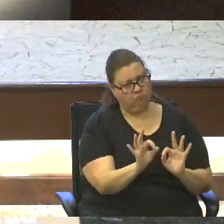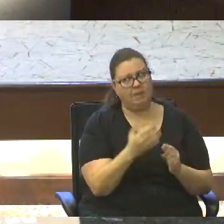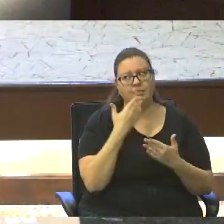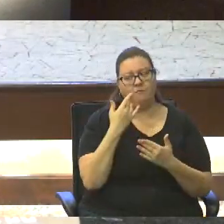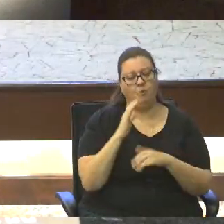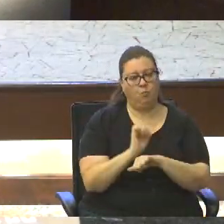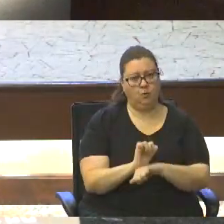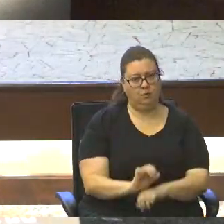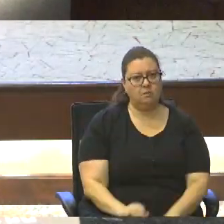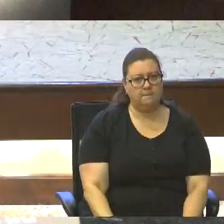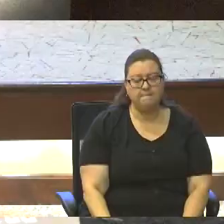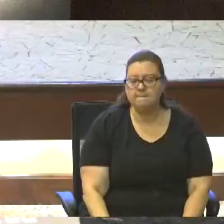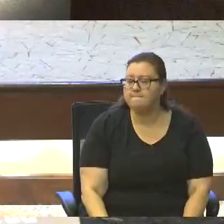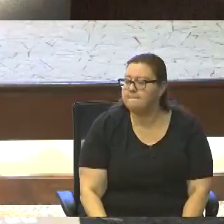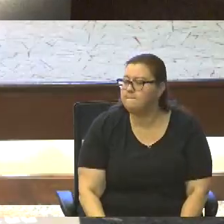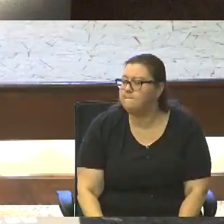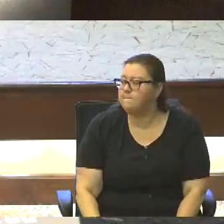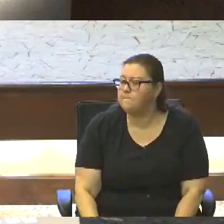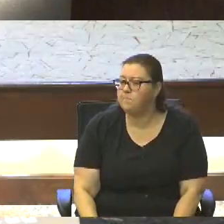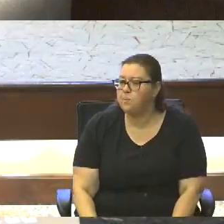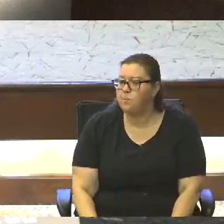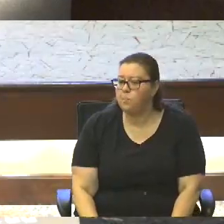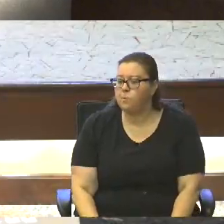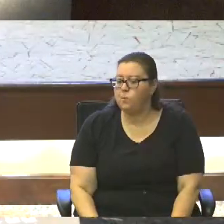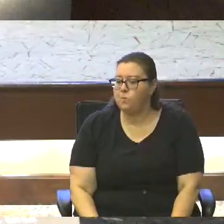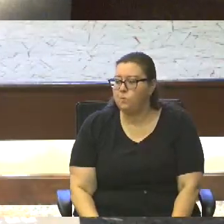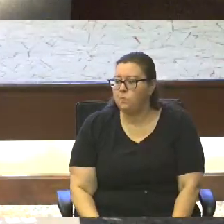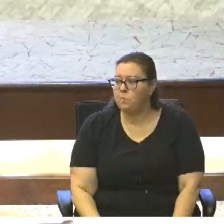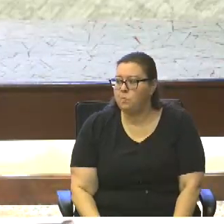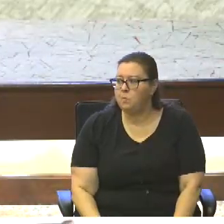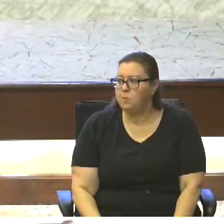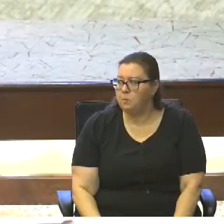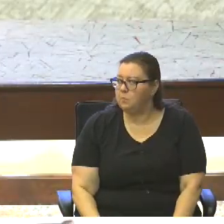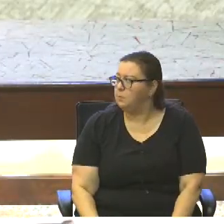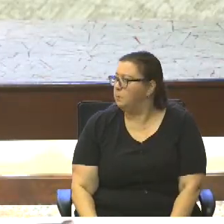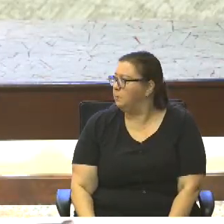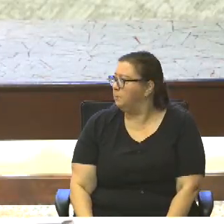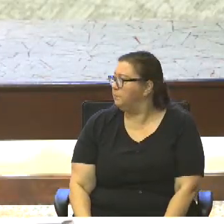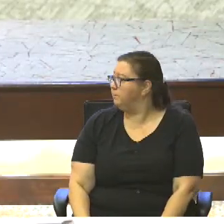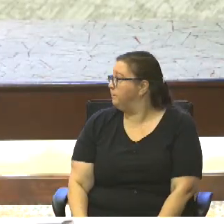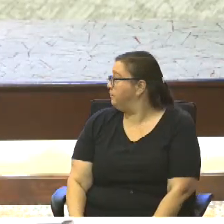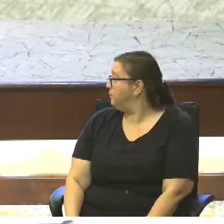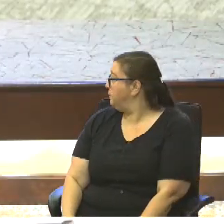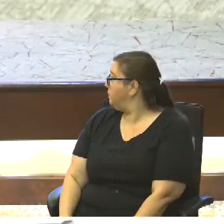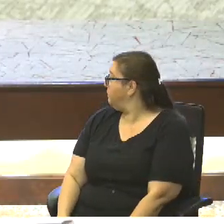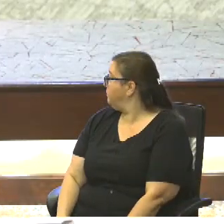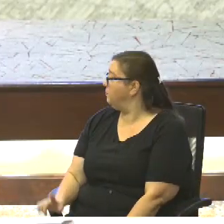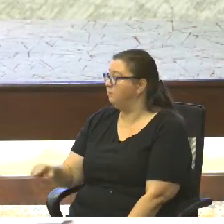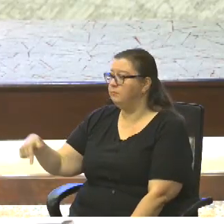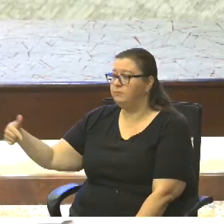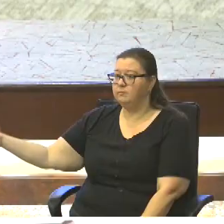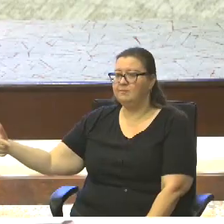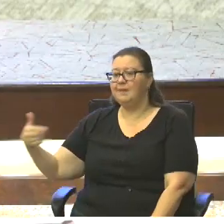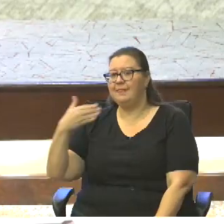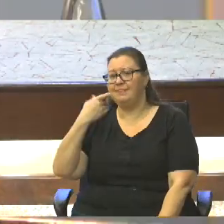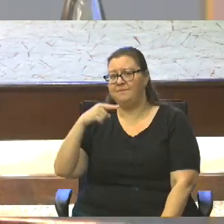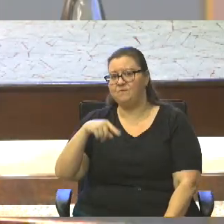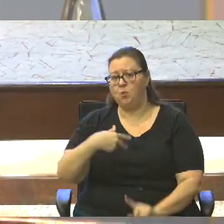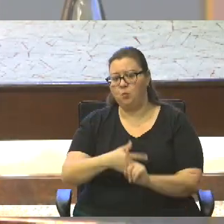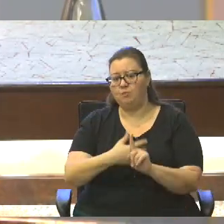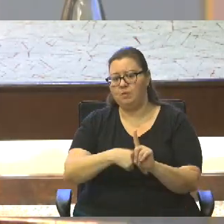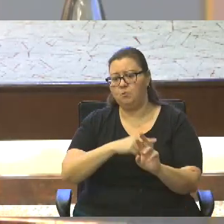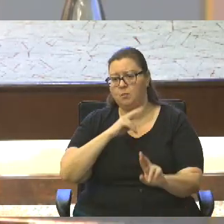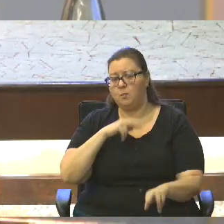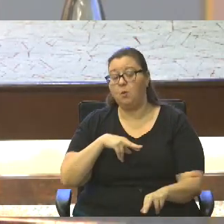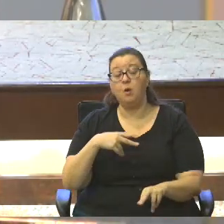appreciate your work for us here today. Thank you, Michael, for the report. And as we